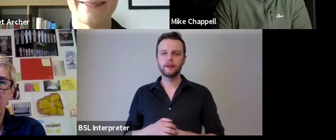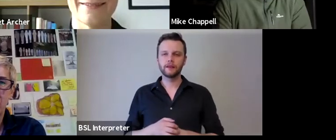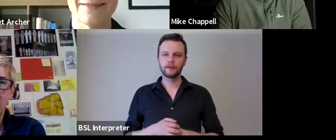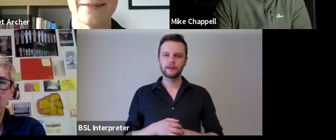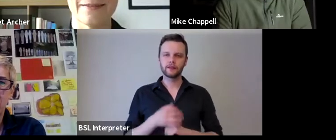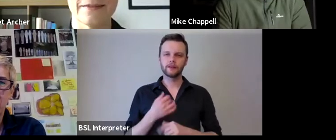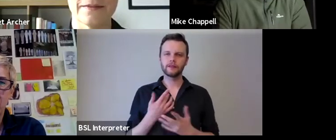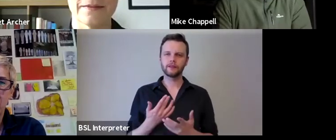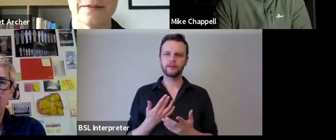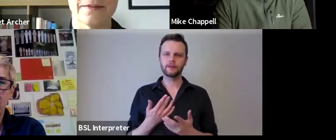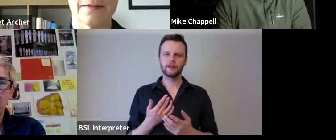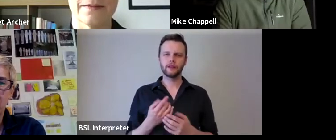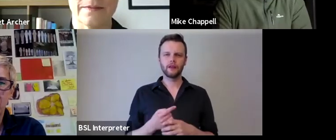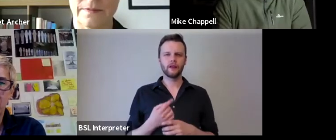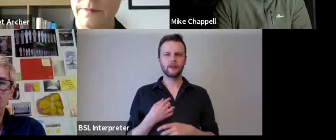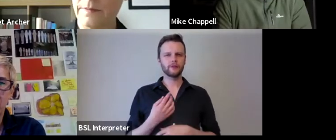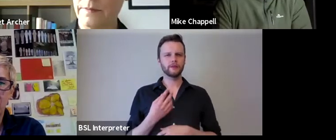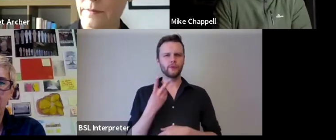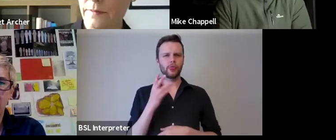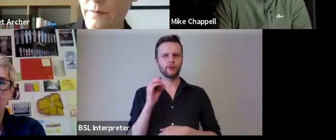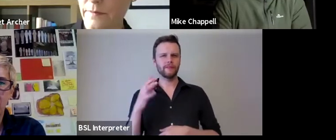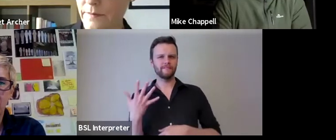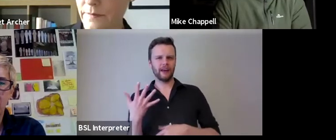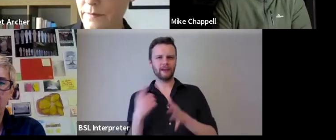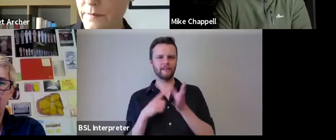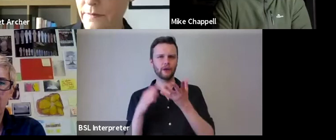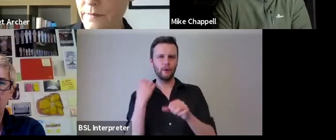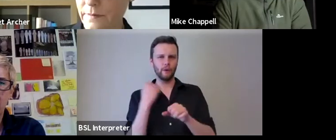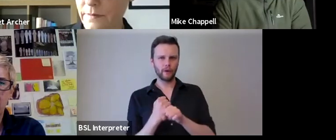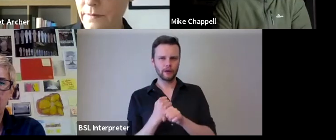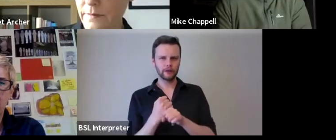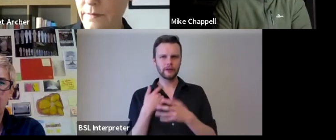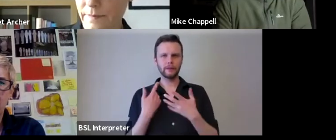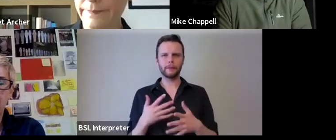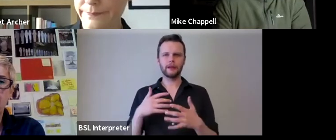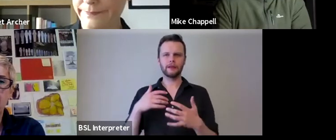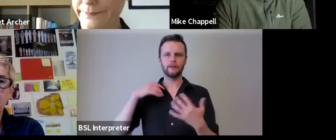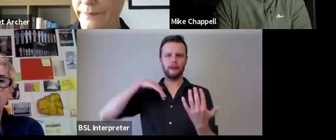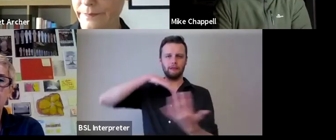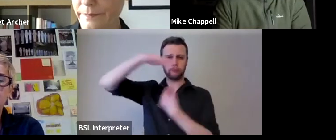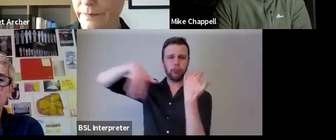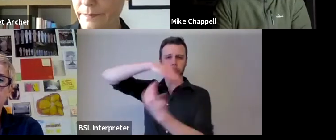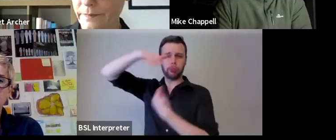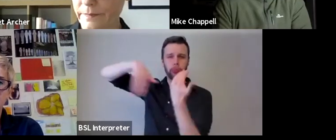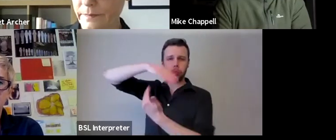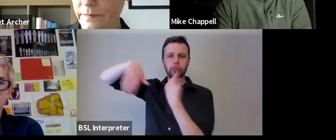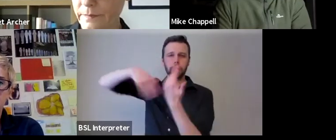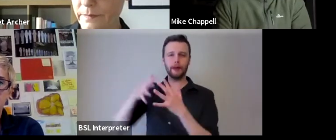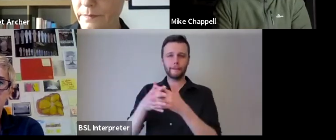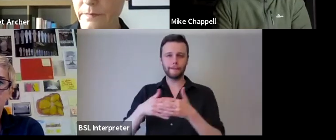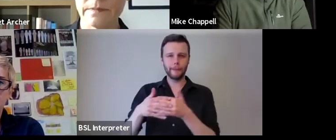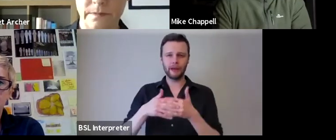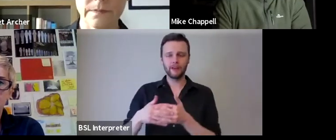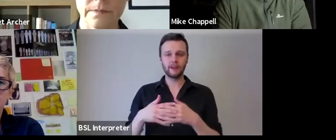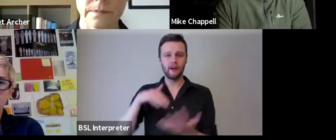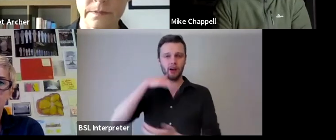it was like 2005 August, one of the deadliest cyclone in the history of like America. Hurricane